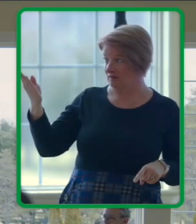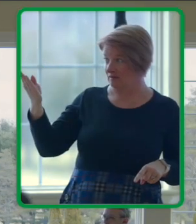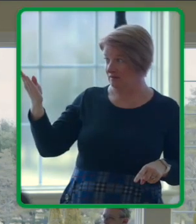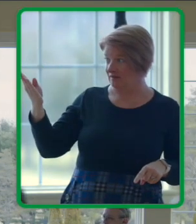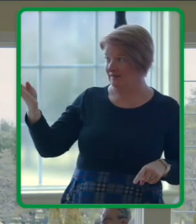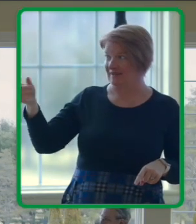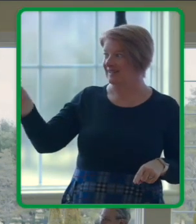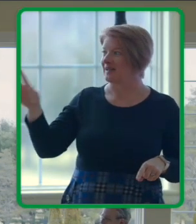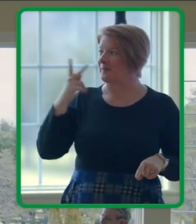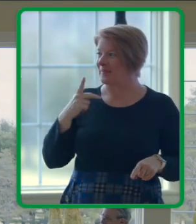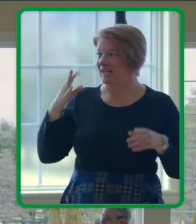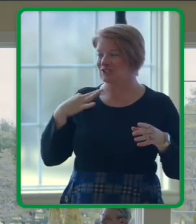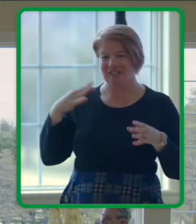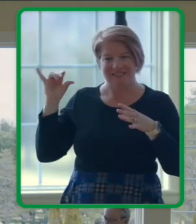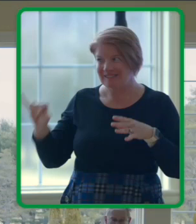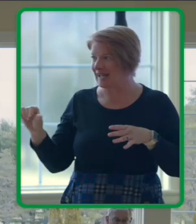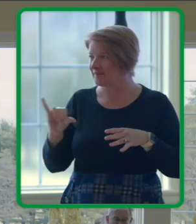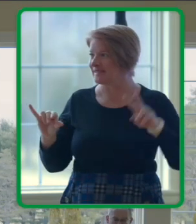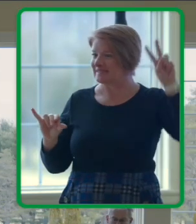So moved. Is there a second?